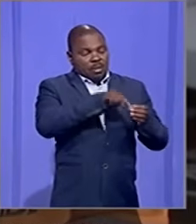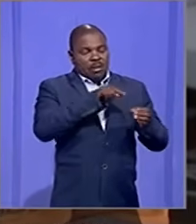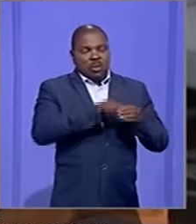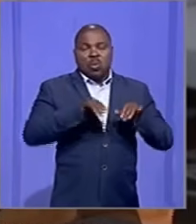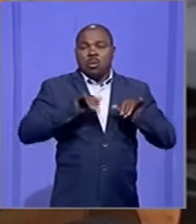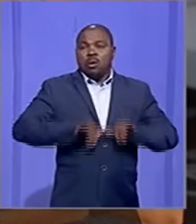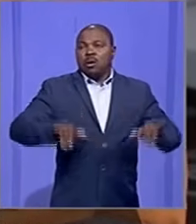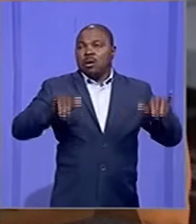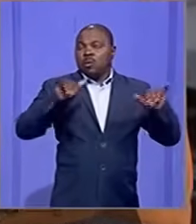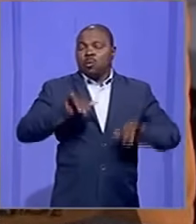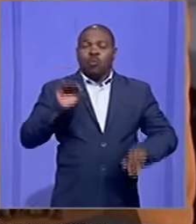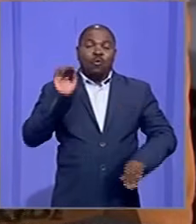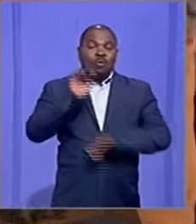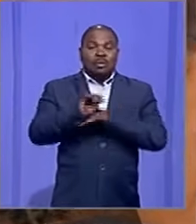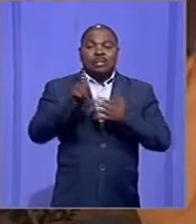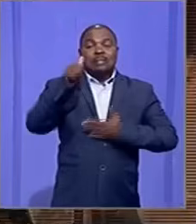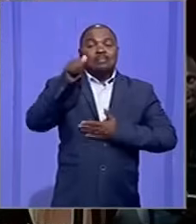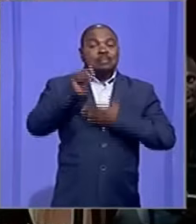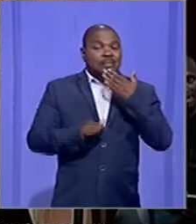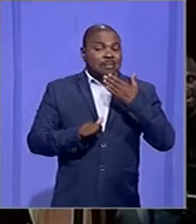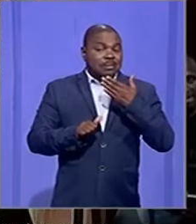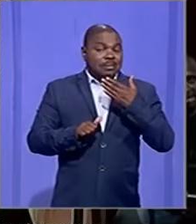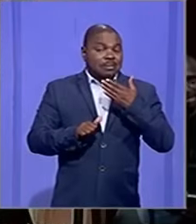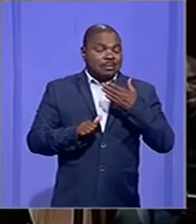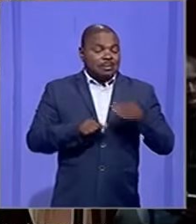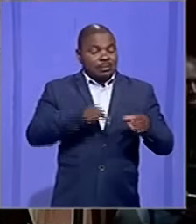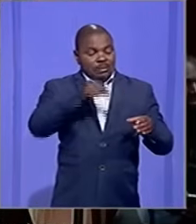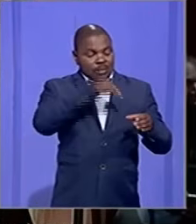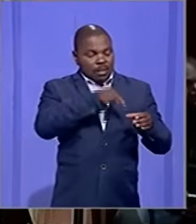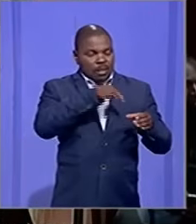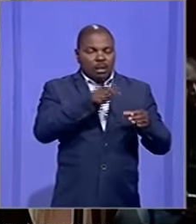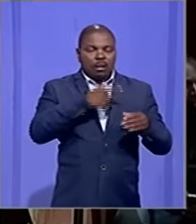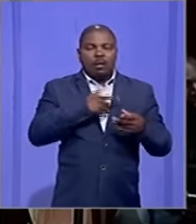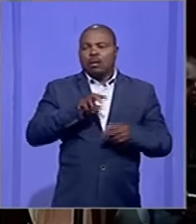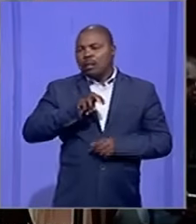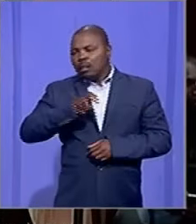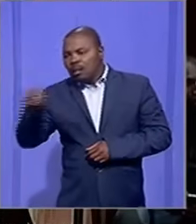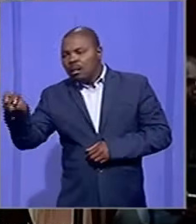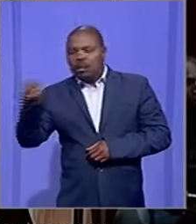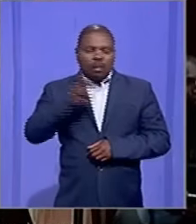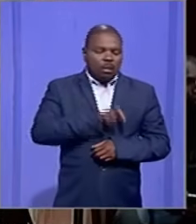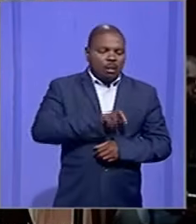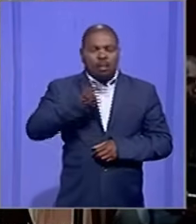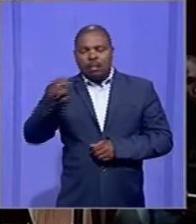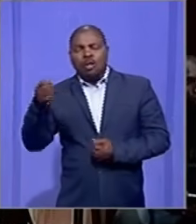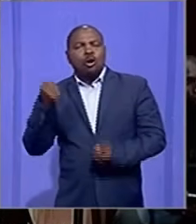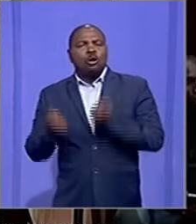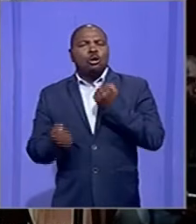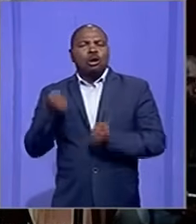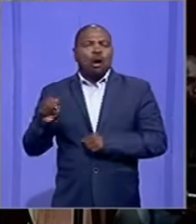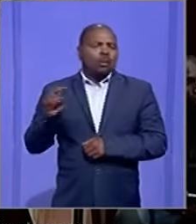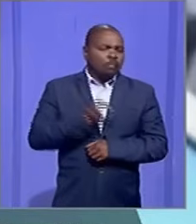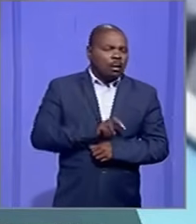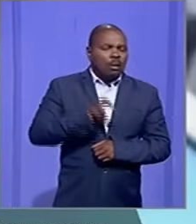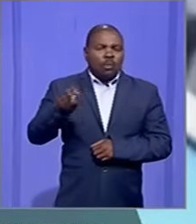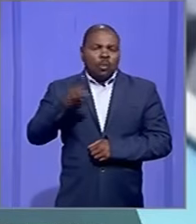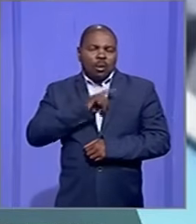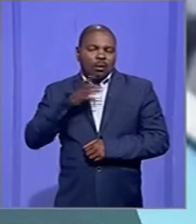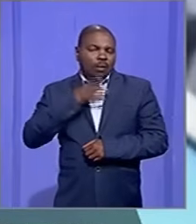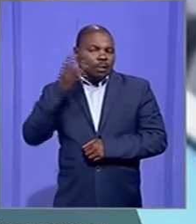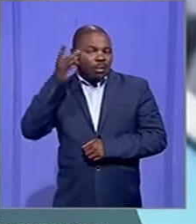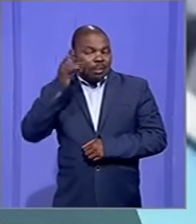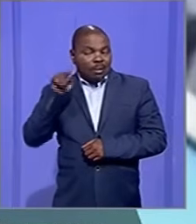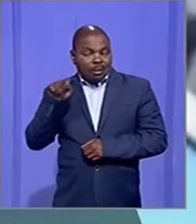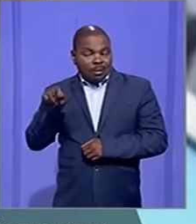tse fetang tse tshiletseng mo le neng le boetse le matha makgotleng a dinyewe le utlwa ka mo moradi wa